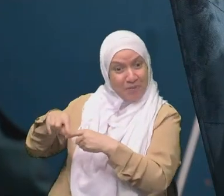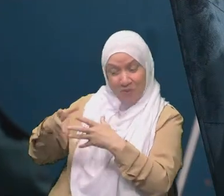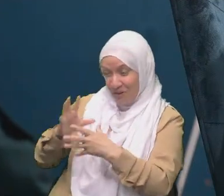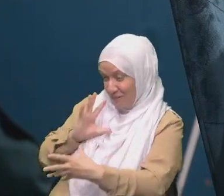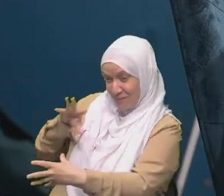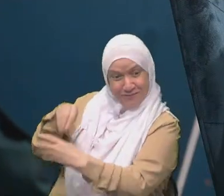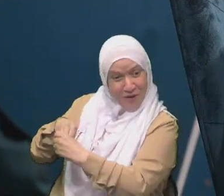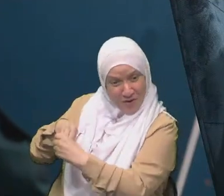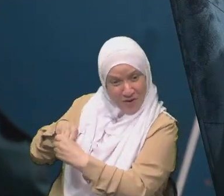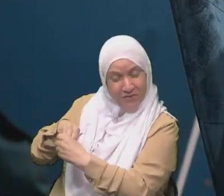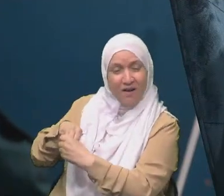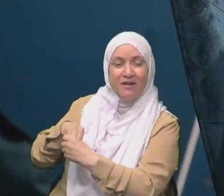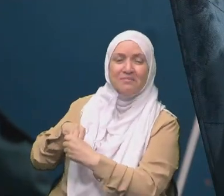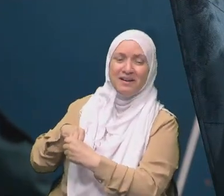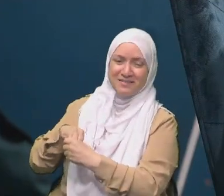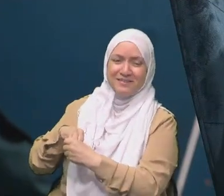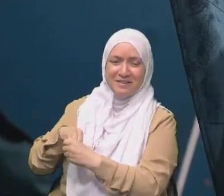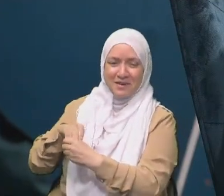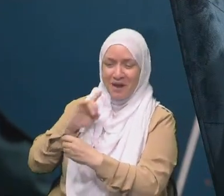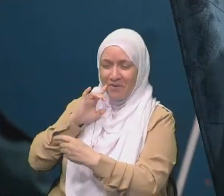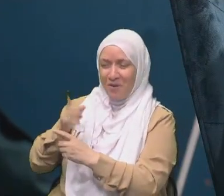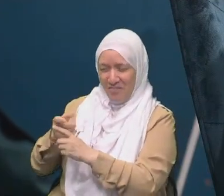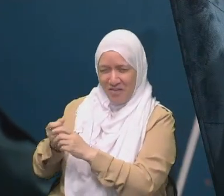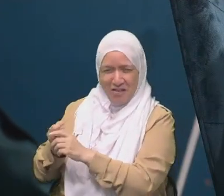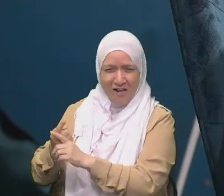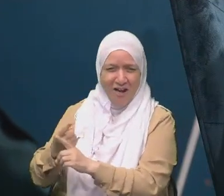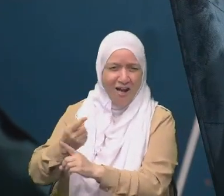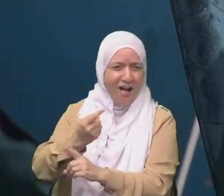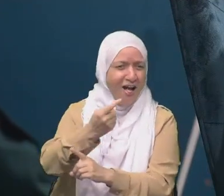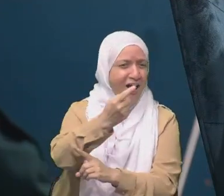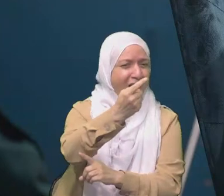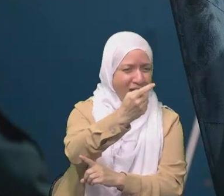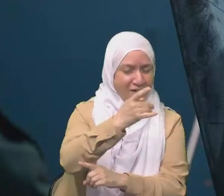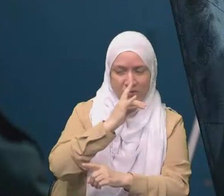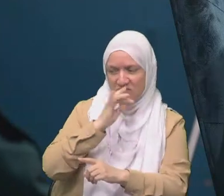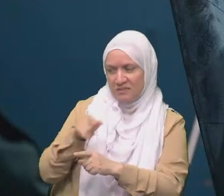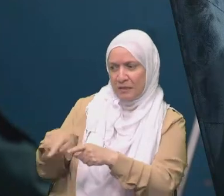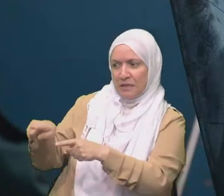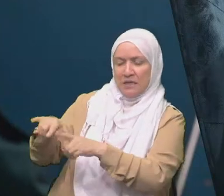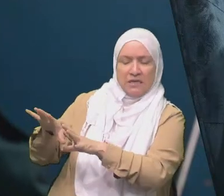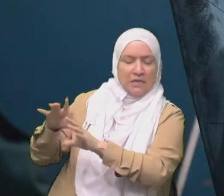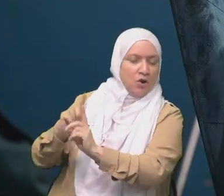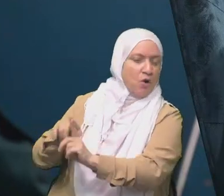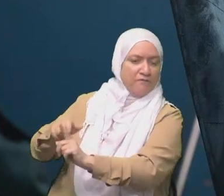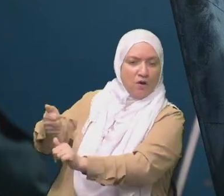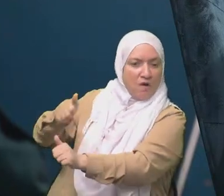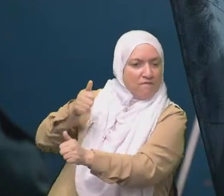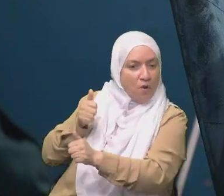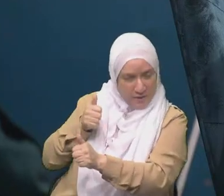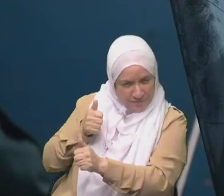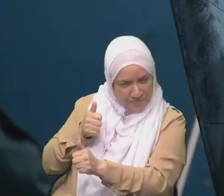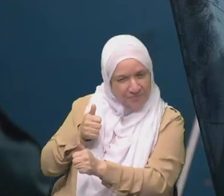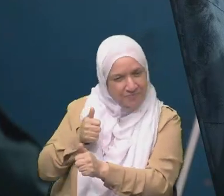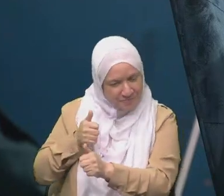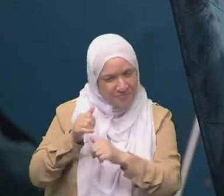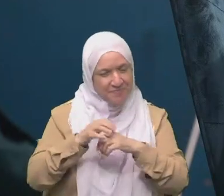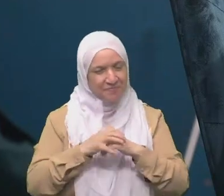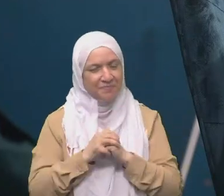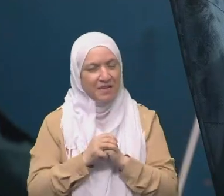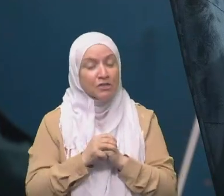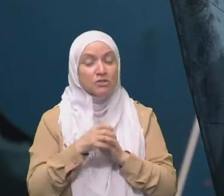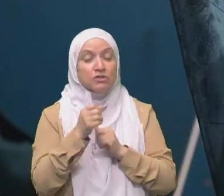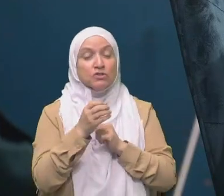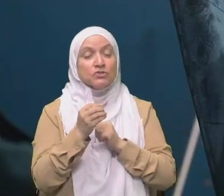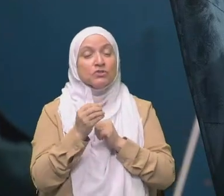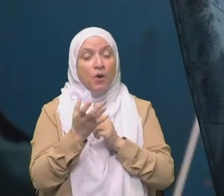for the qadr to be affected, you know, by dua, you also need to be to bring the counter qadr to it by